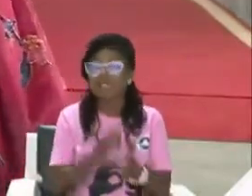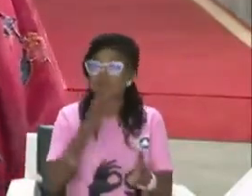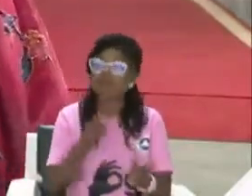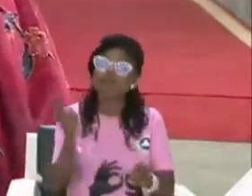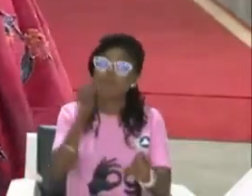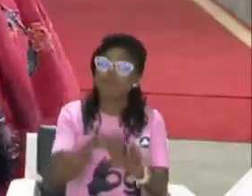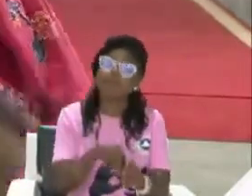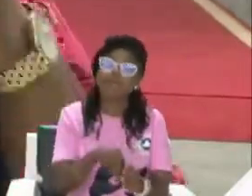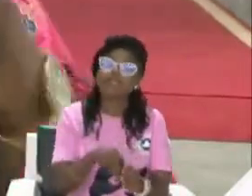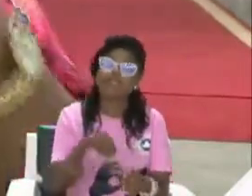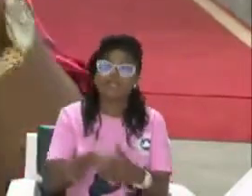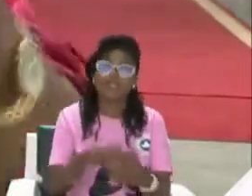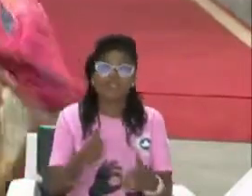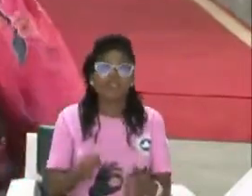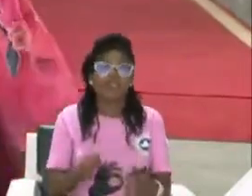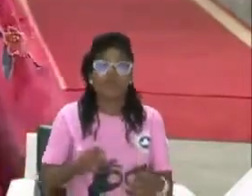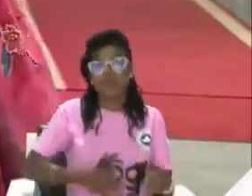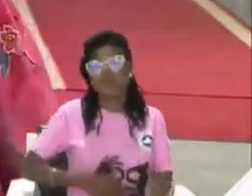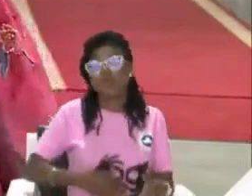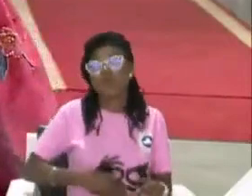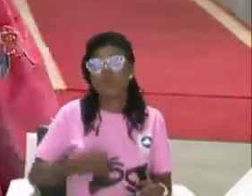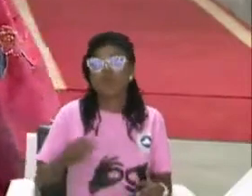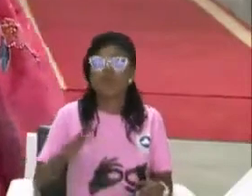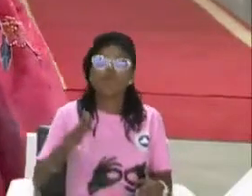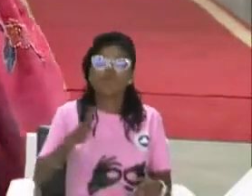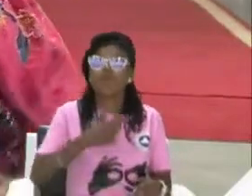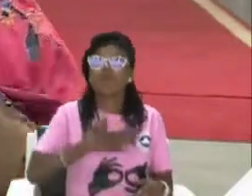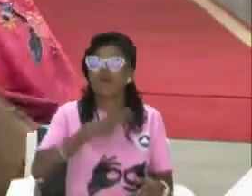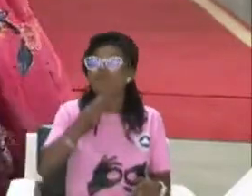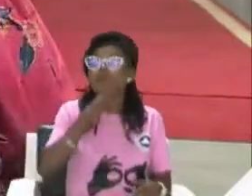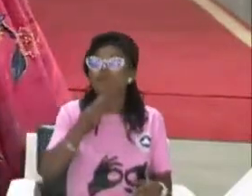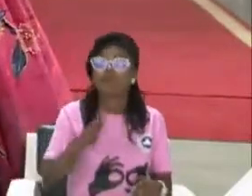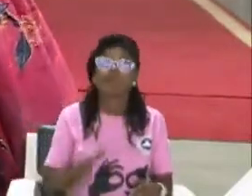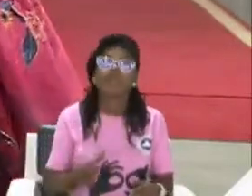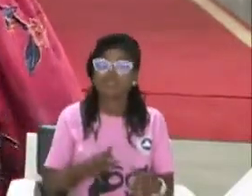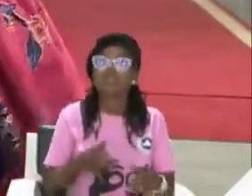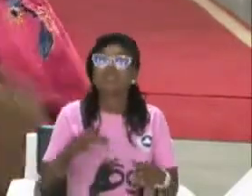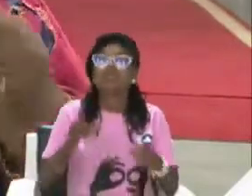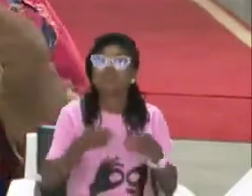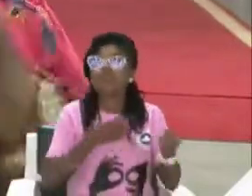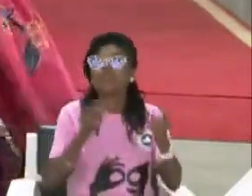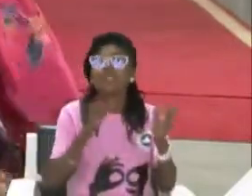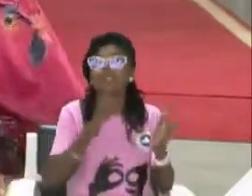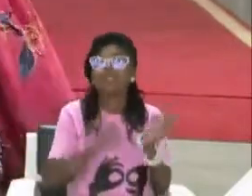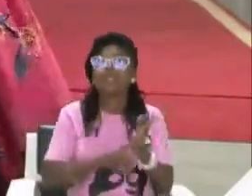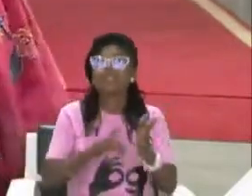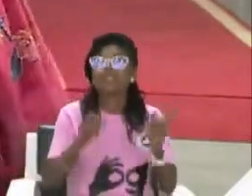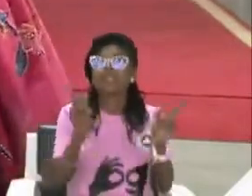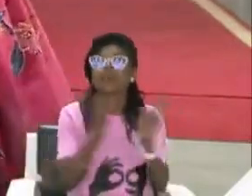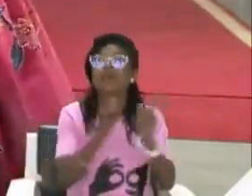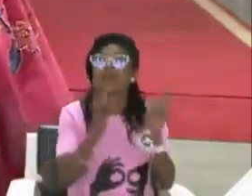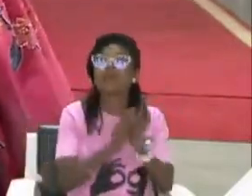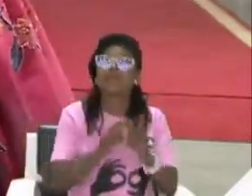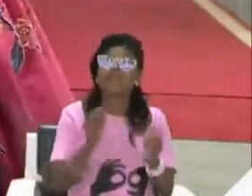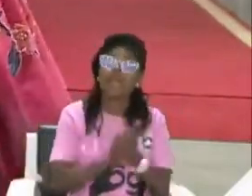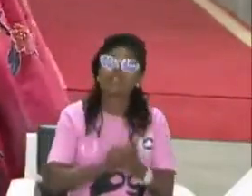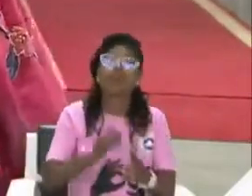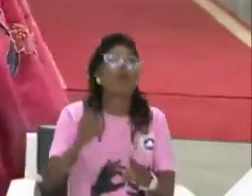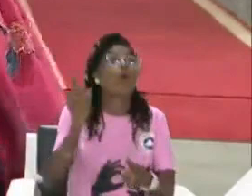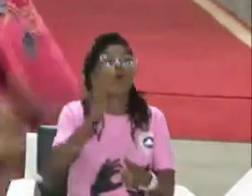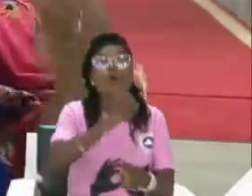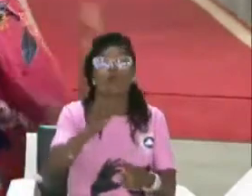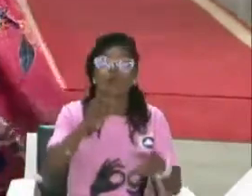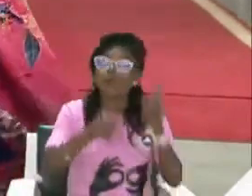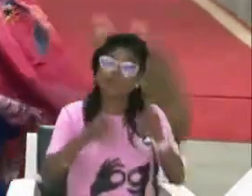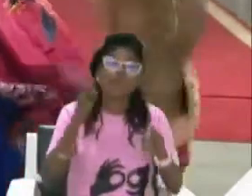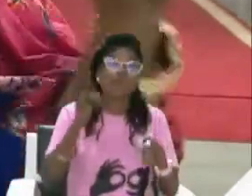uproot. So after during the convention, Daddy prayed that people will be healed, 100 people. I couldn't come,